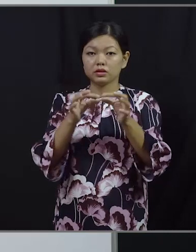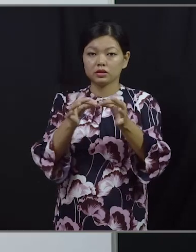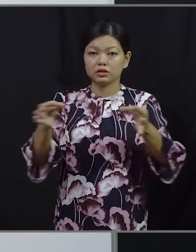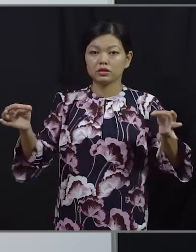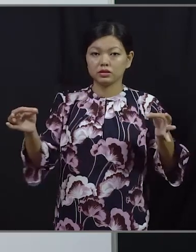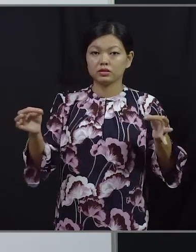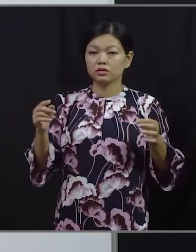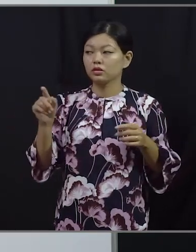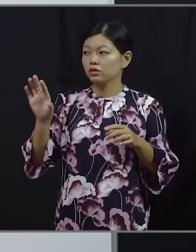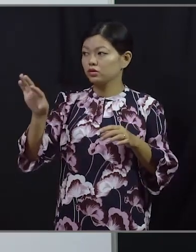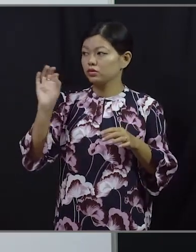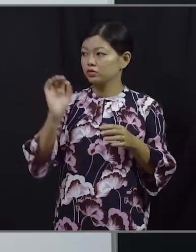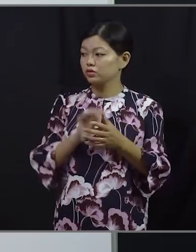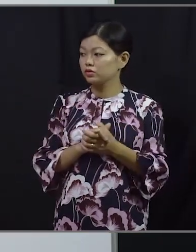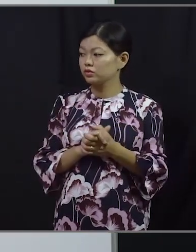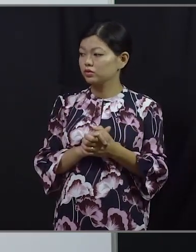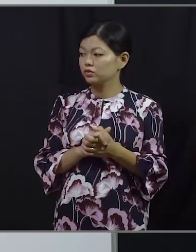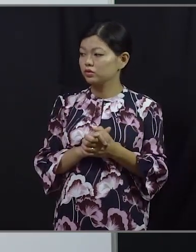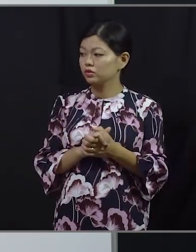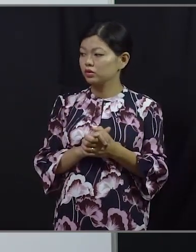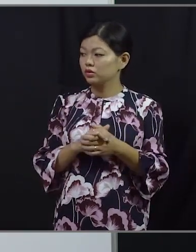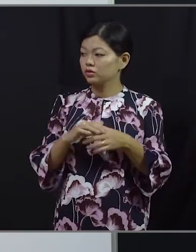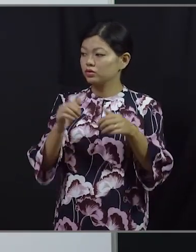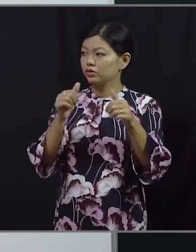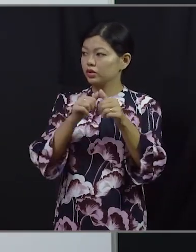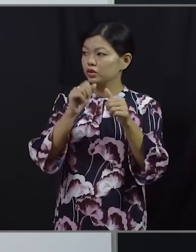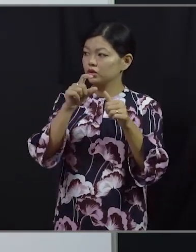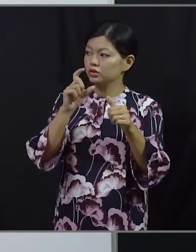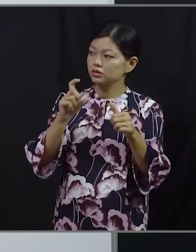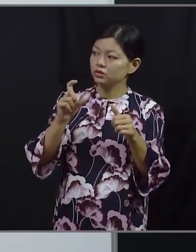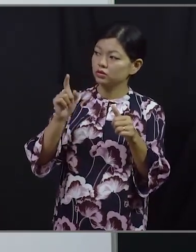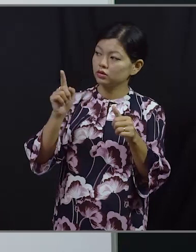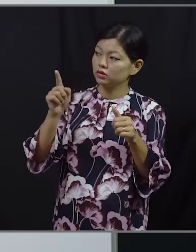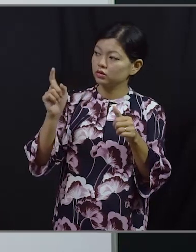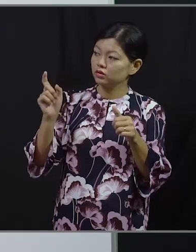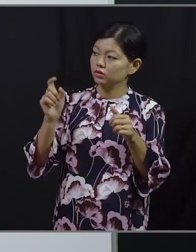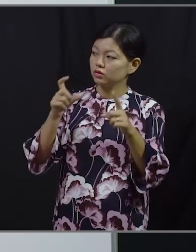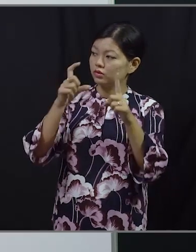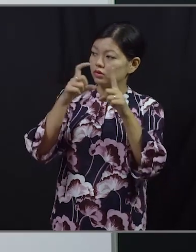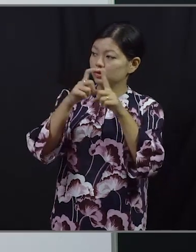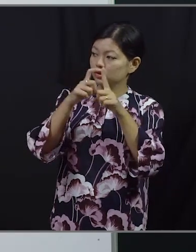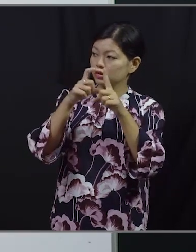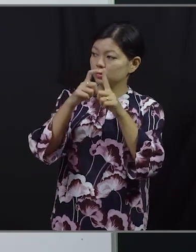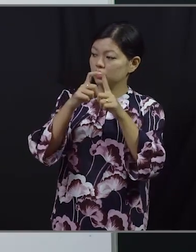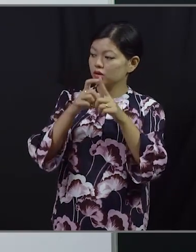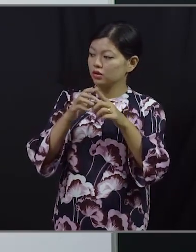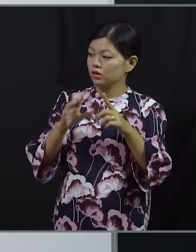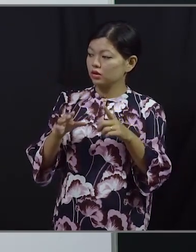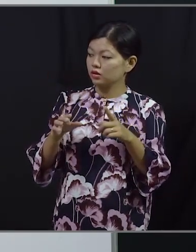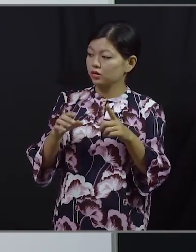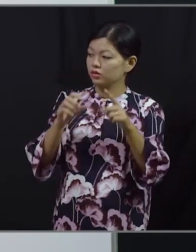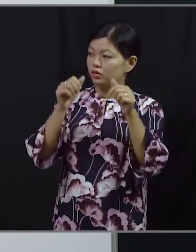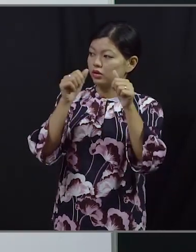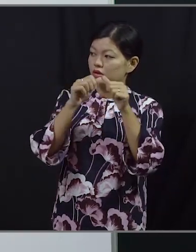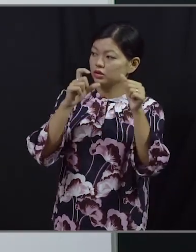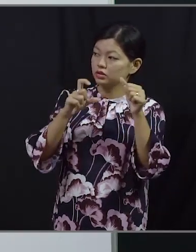so A dash C is capital D, right? And AC is what? U. Okay. So this is the expression